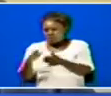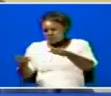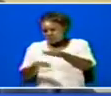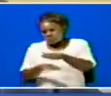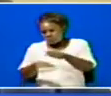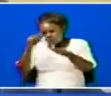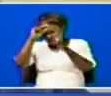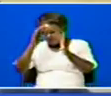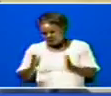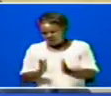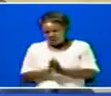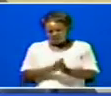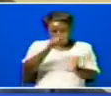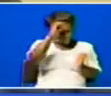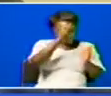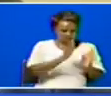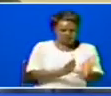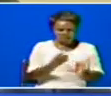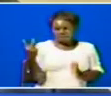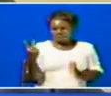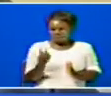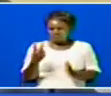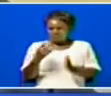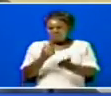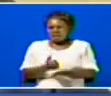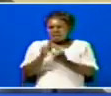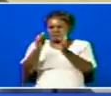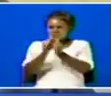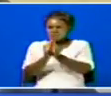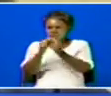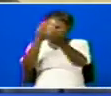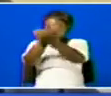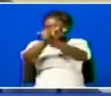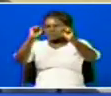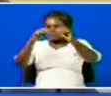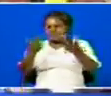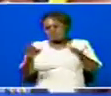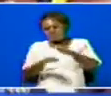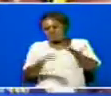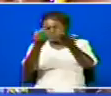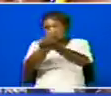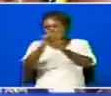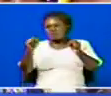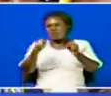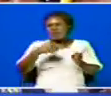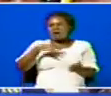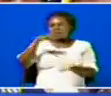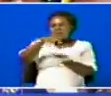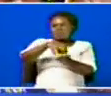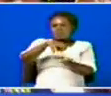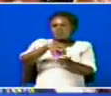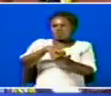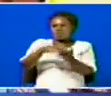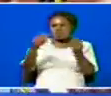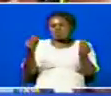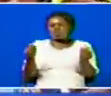deputy na governor, wakiwa wanasaidiana na either president ama deputy president. Tuko na nafasi ya kuweza